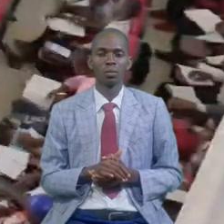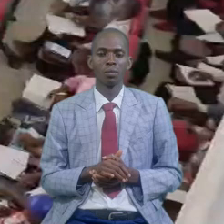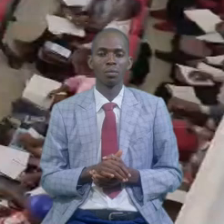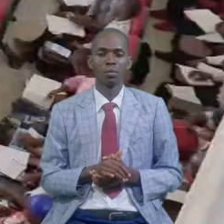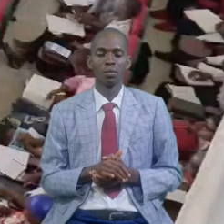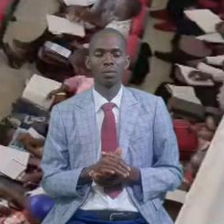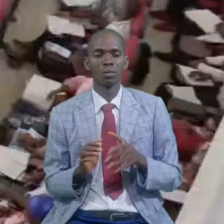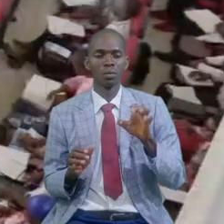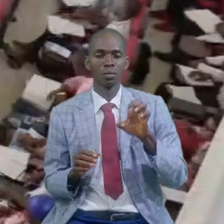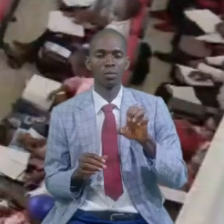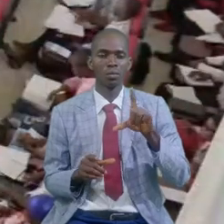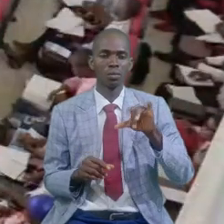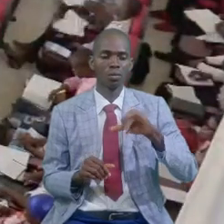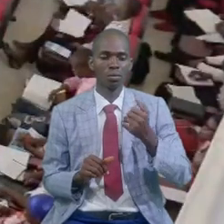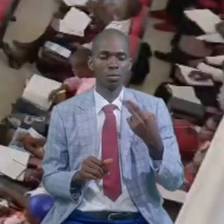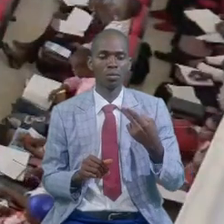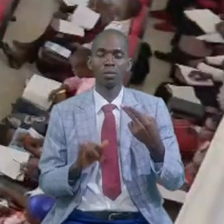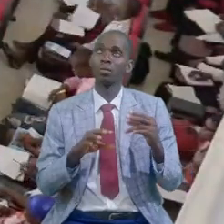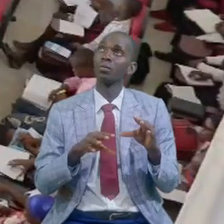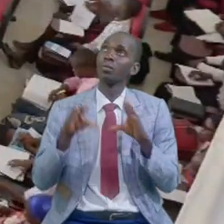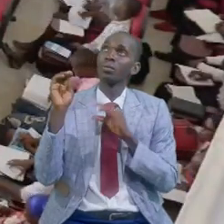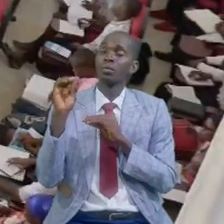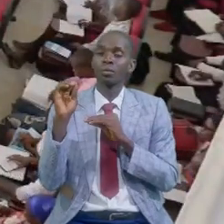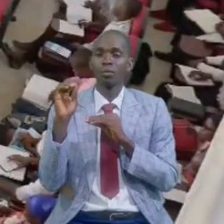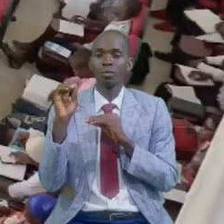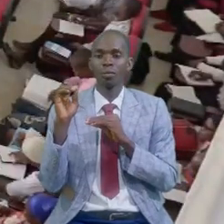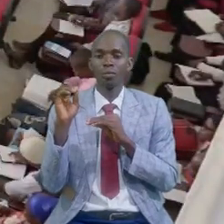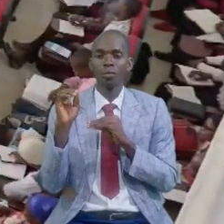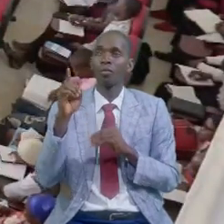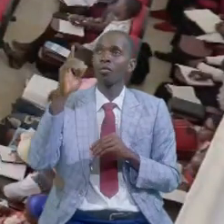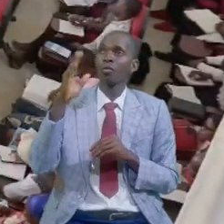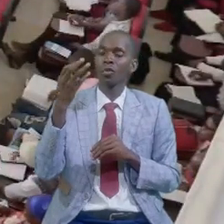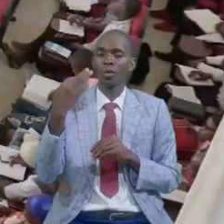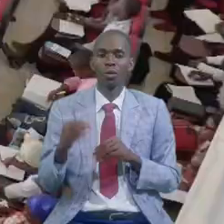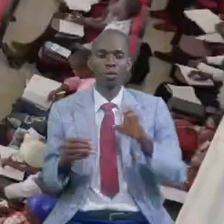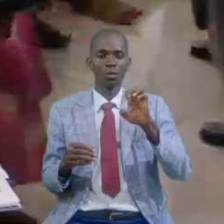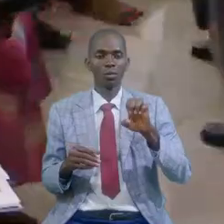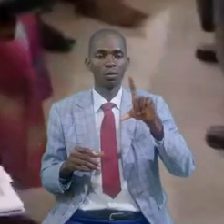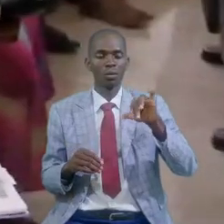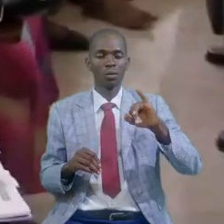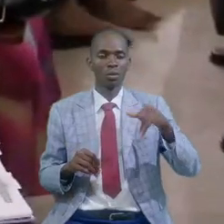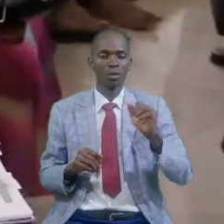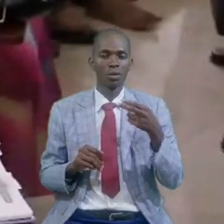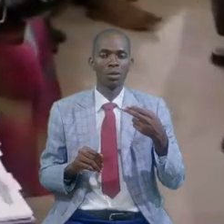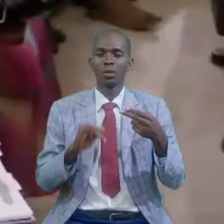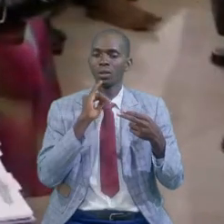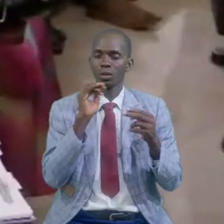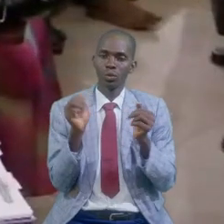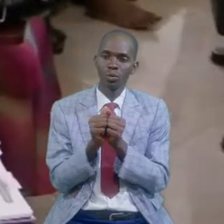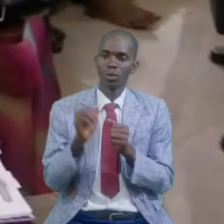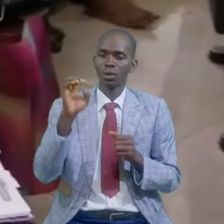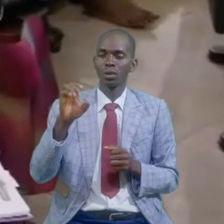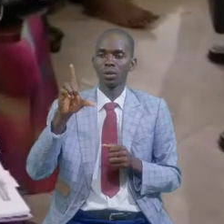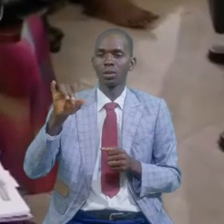Elijah is gone. The God of Elijah is with Elisha.